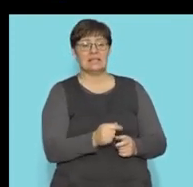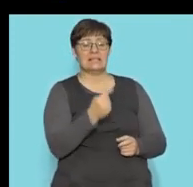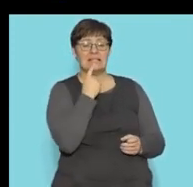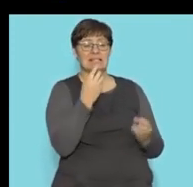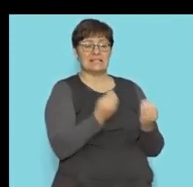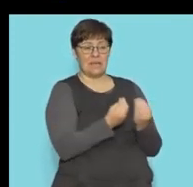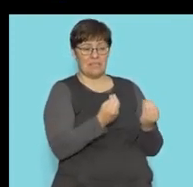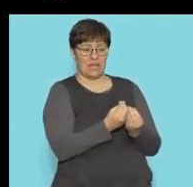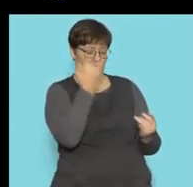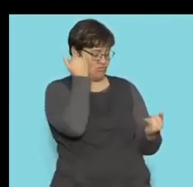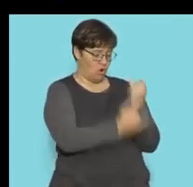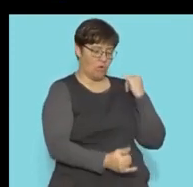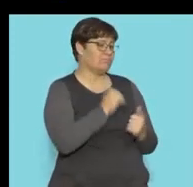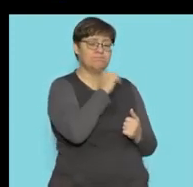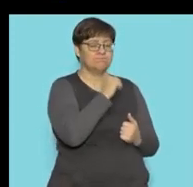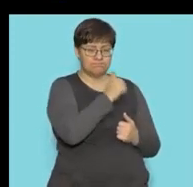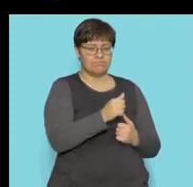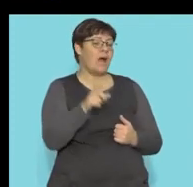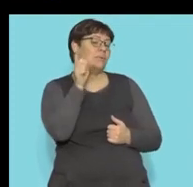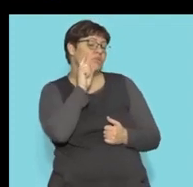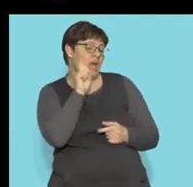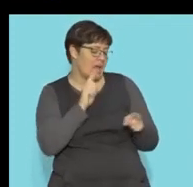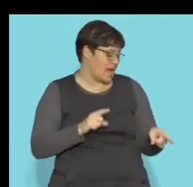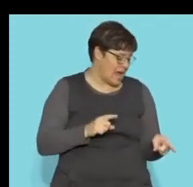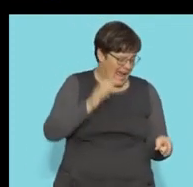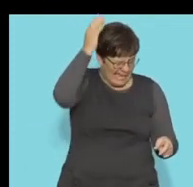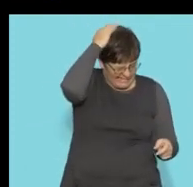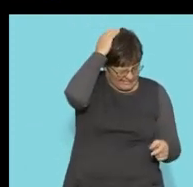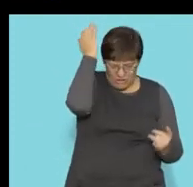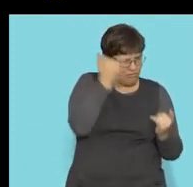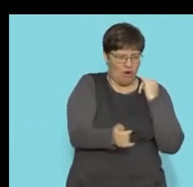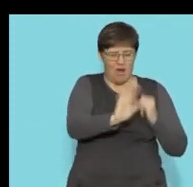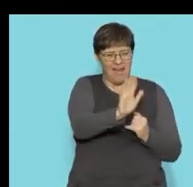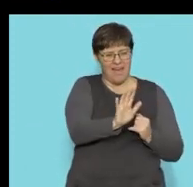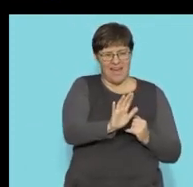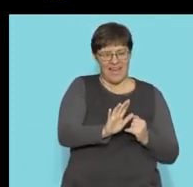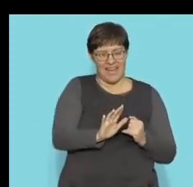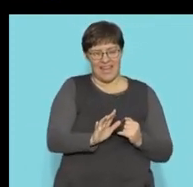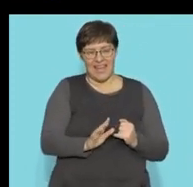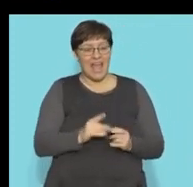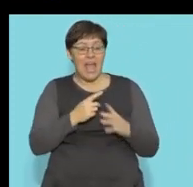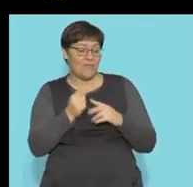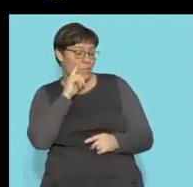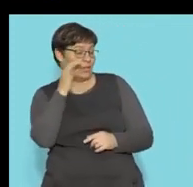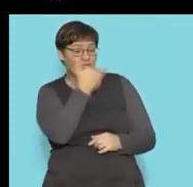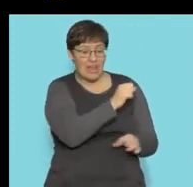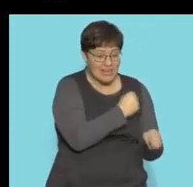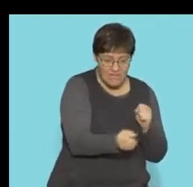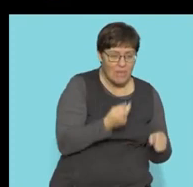is incorrect. I've checked it, and I wouldn't have got this one right if I hadn't have checked